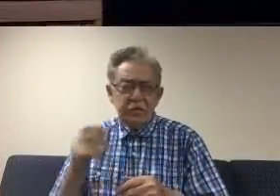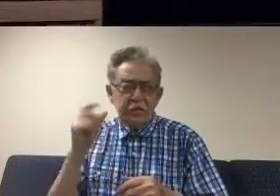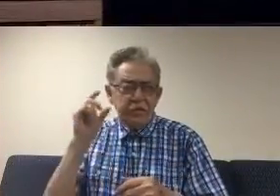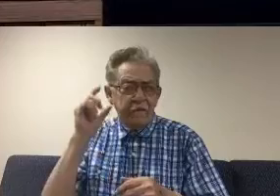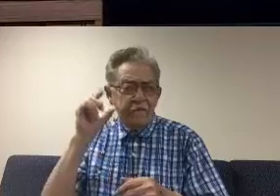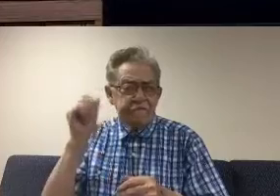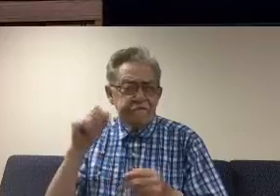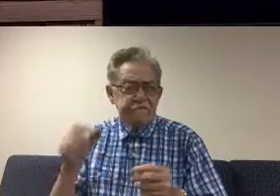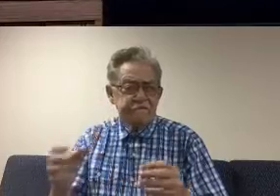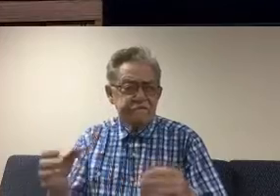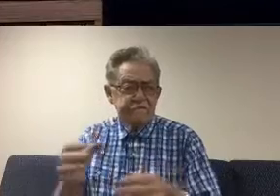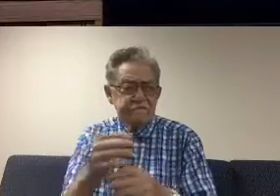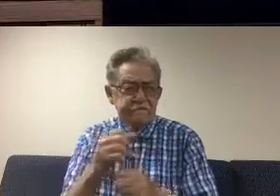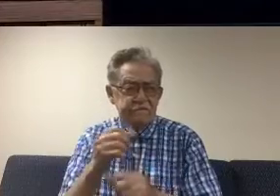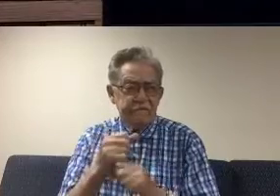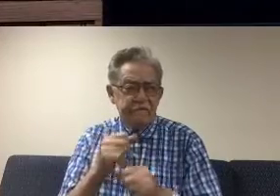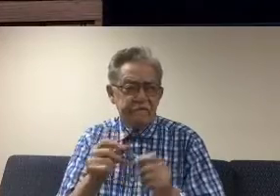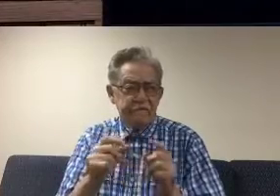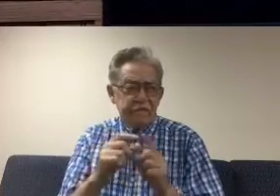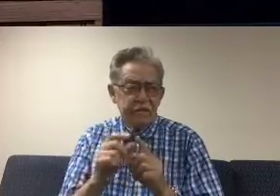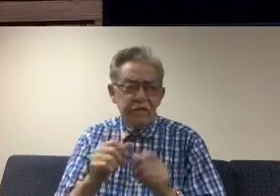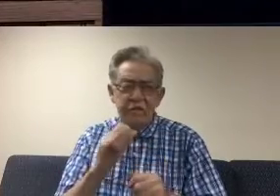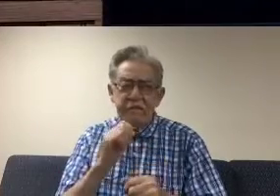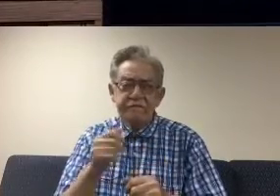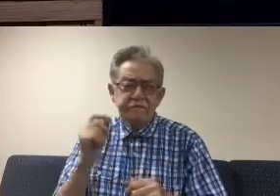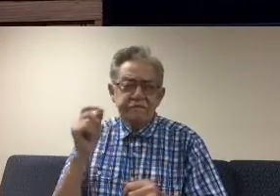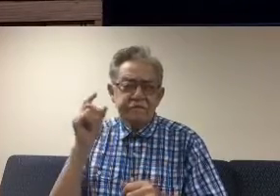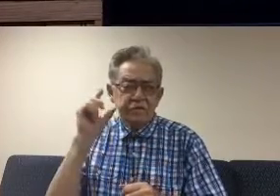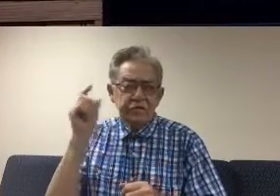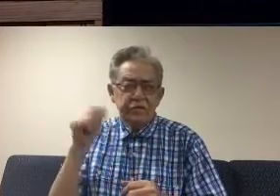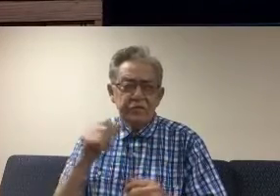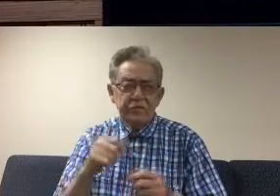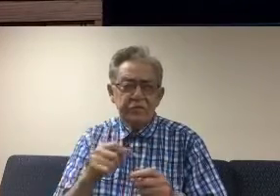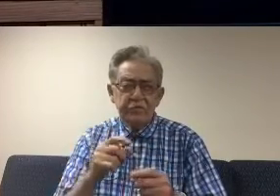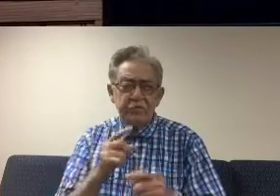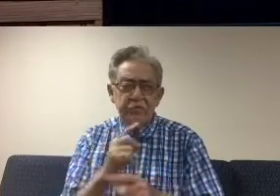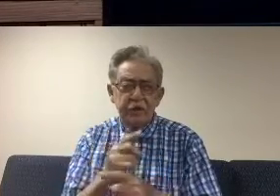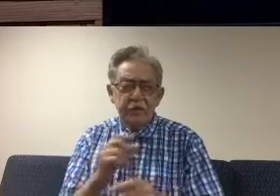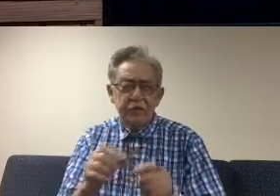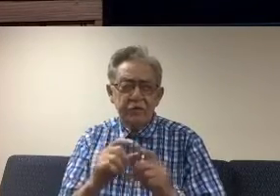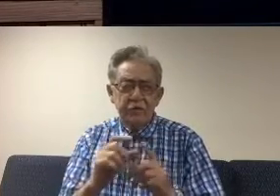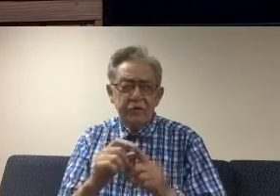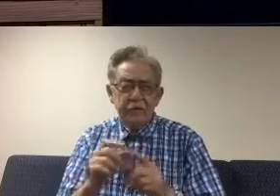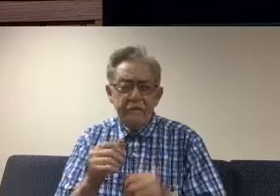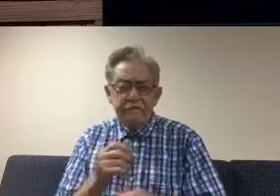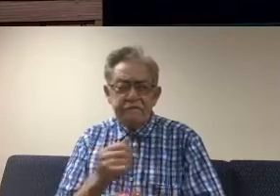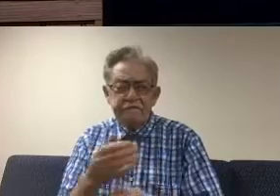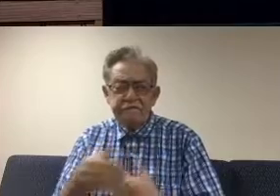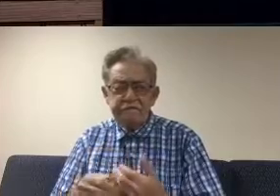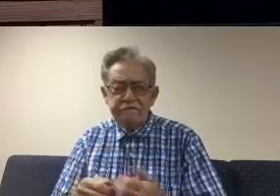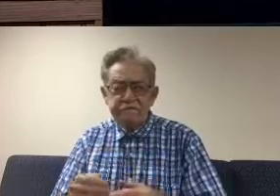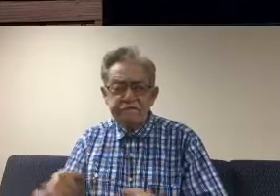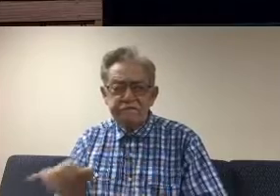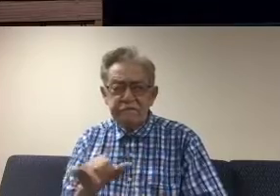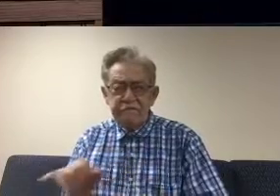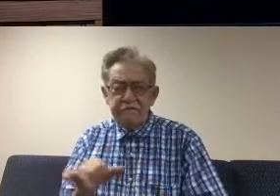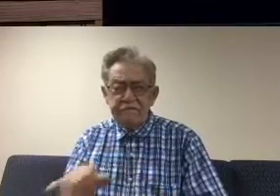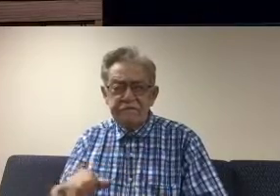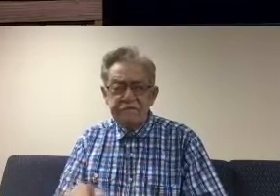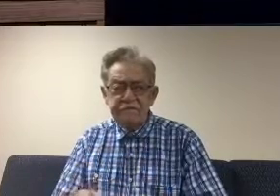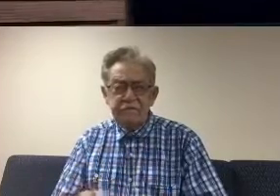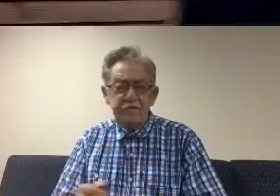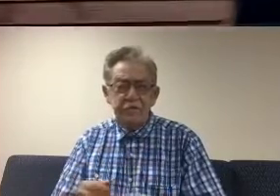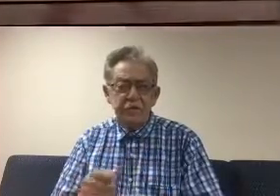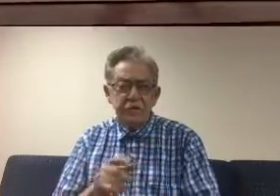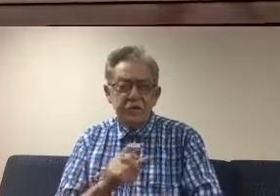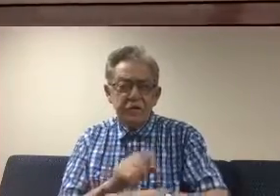of words, and when they hear the right words, they put the stuff out. So I'm trying to be a little bit careful about that, but at the same time, I want to tell you that